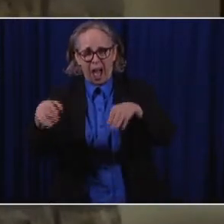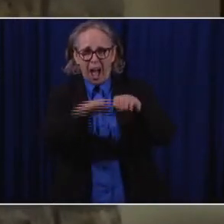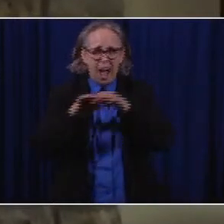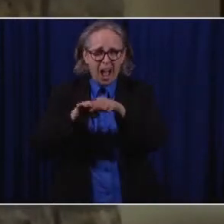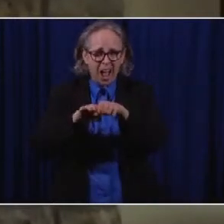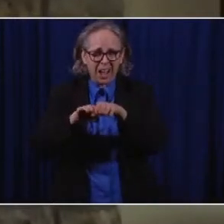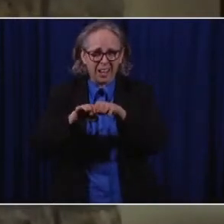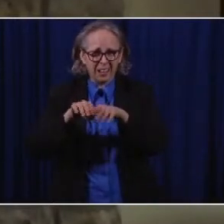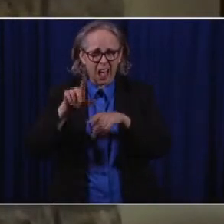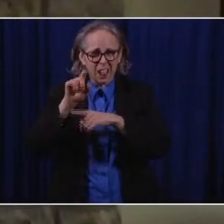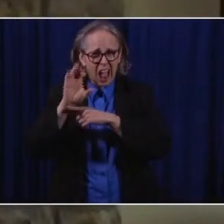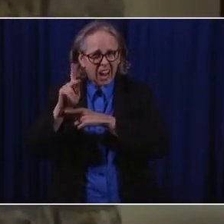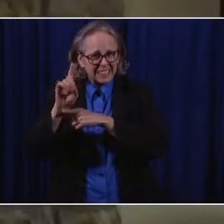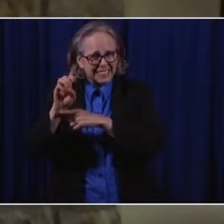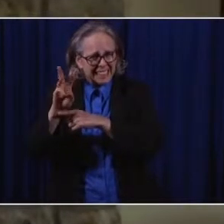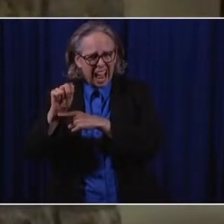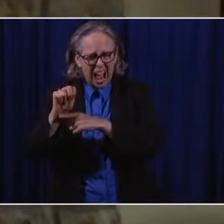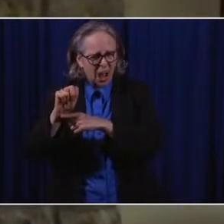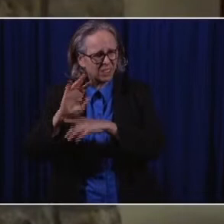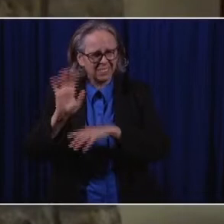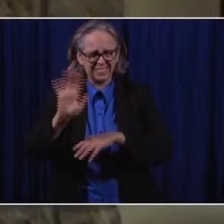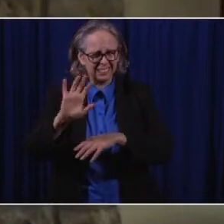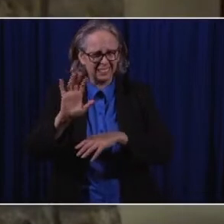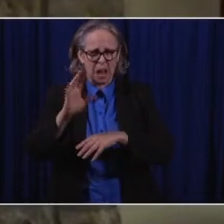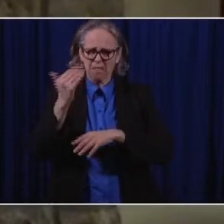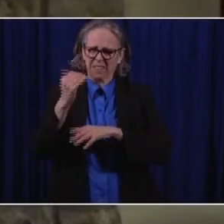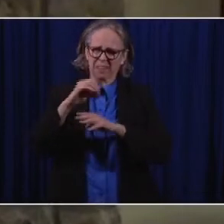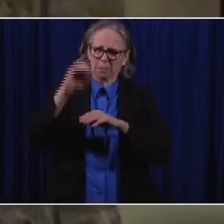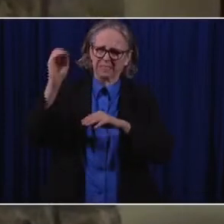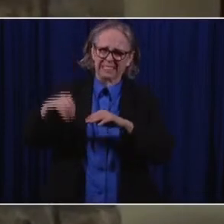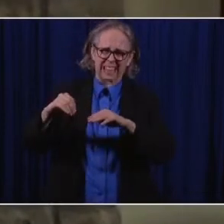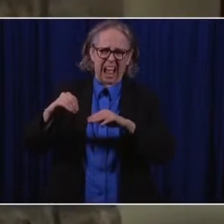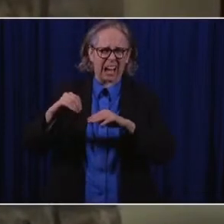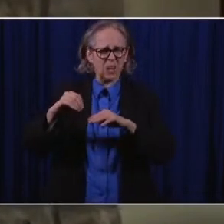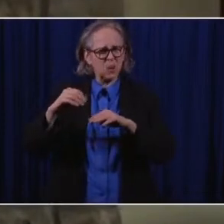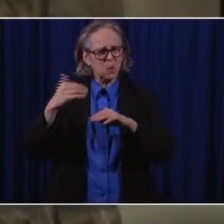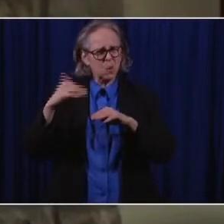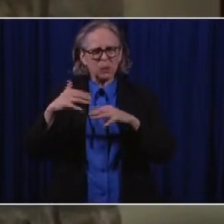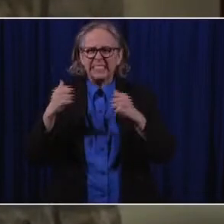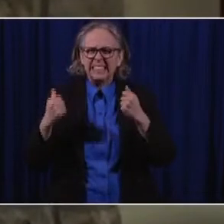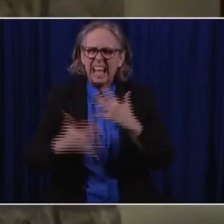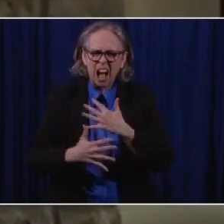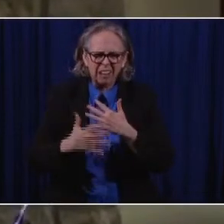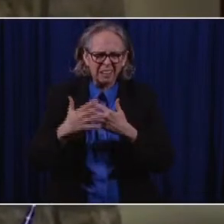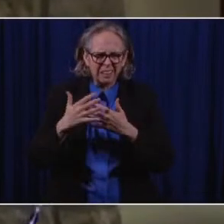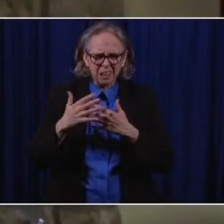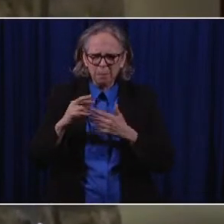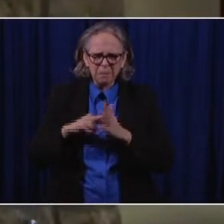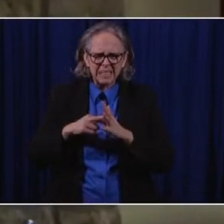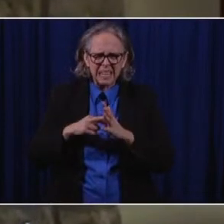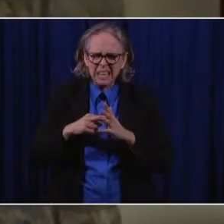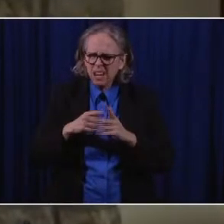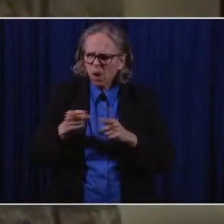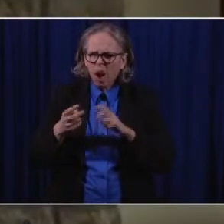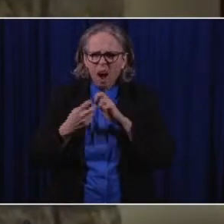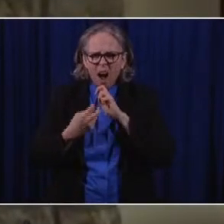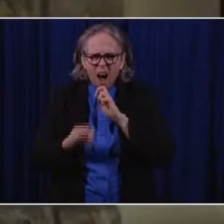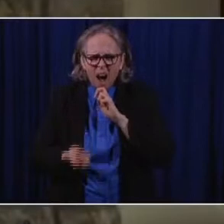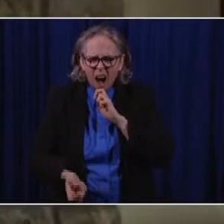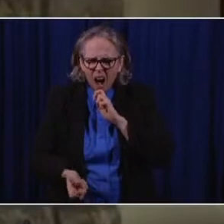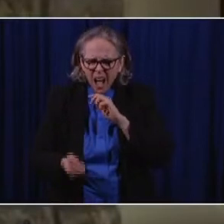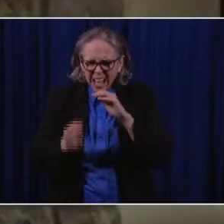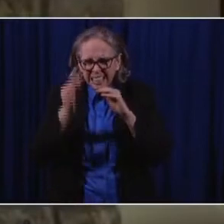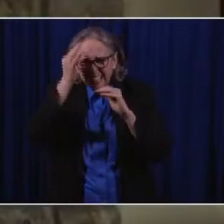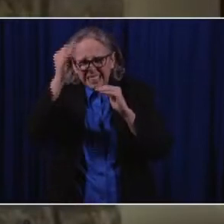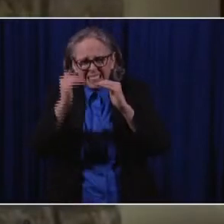I hope gets people's attention in Ohio, because we've been posting these states that are